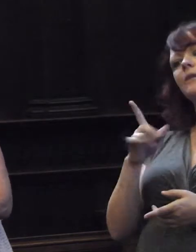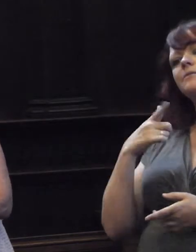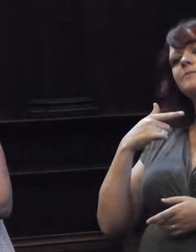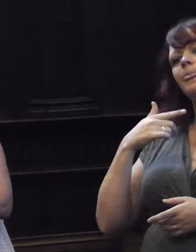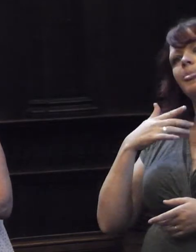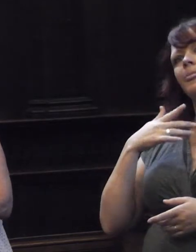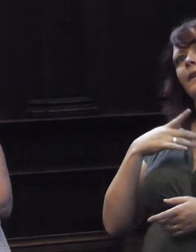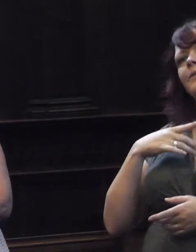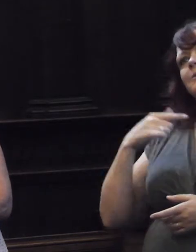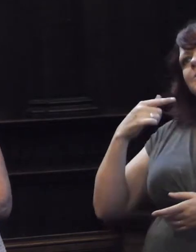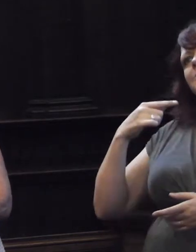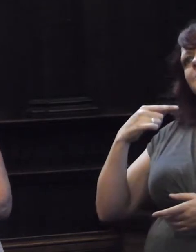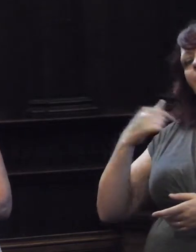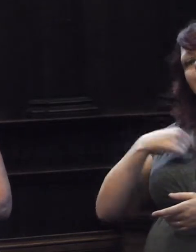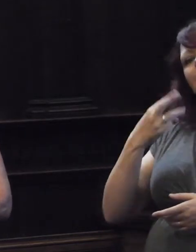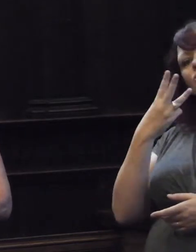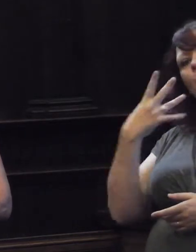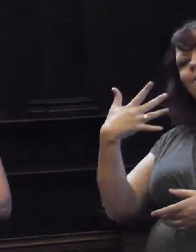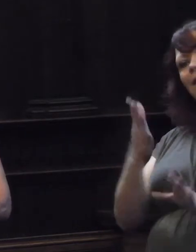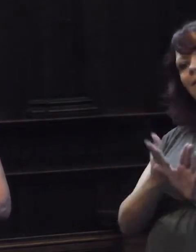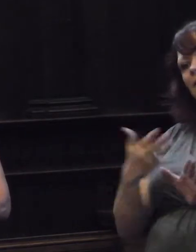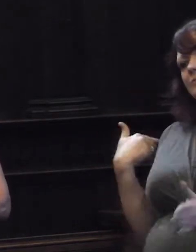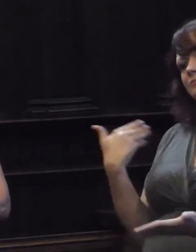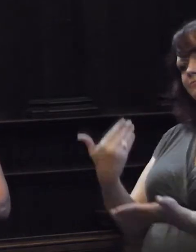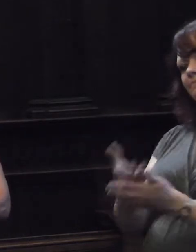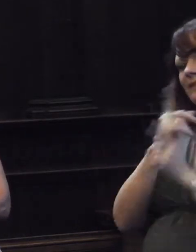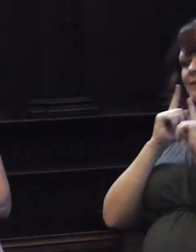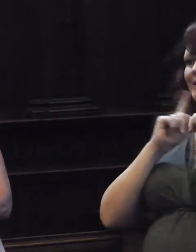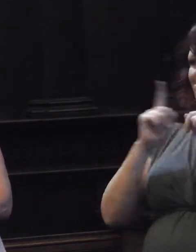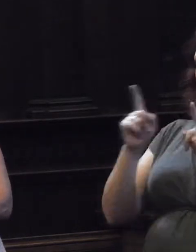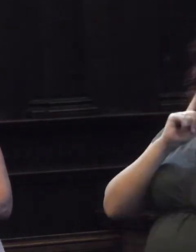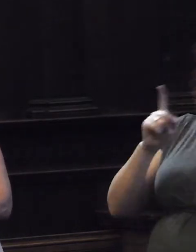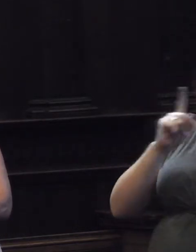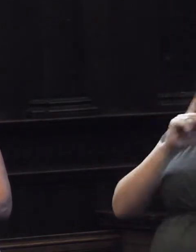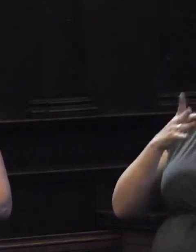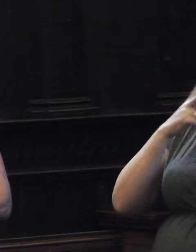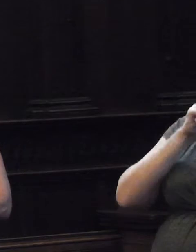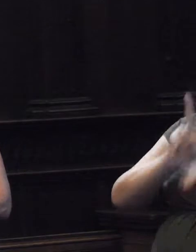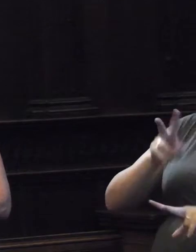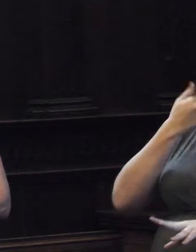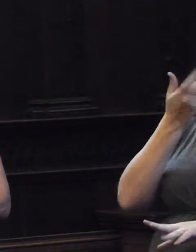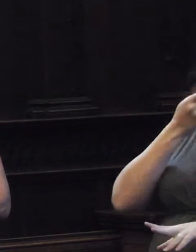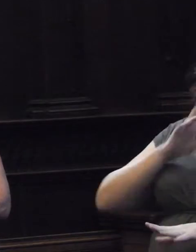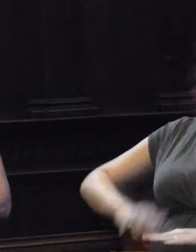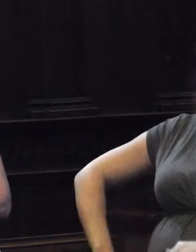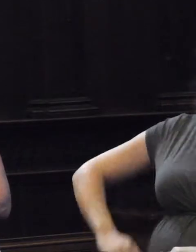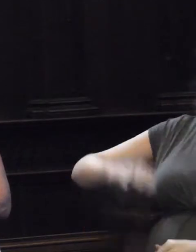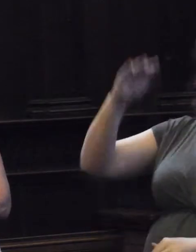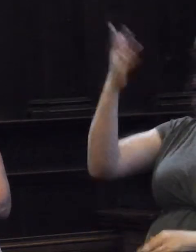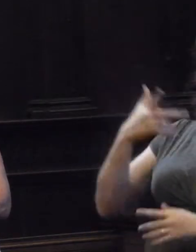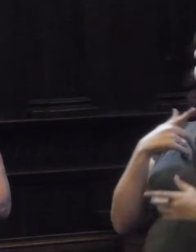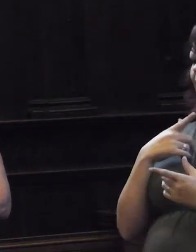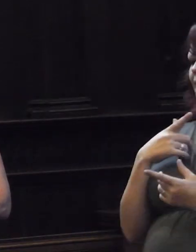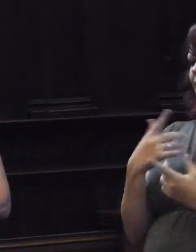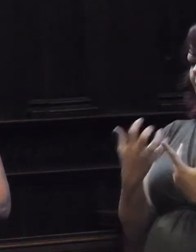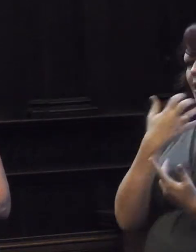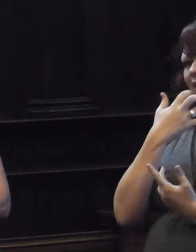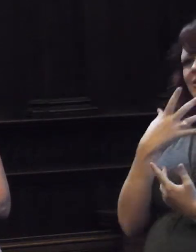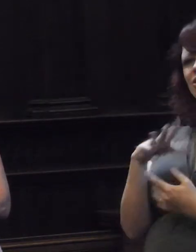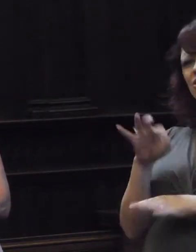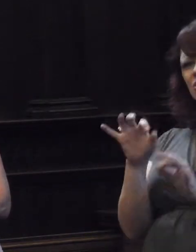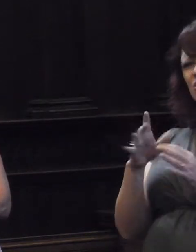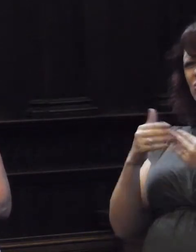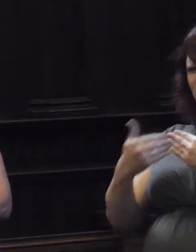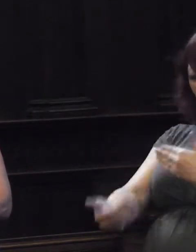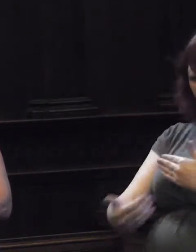35 years of teaching, I have watched young people having to make more and more decisions about these and other